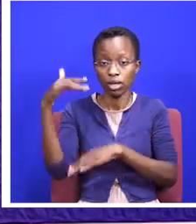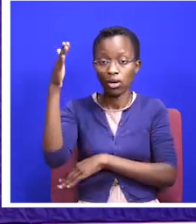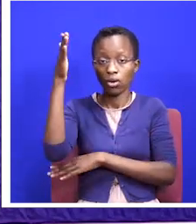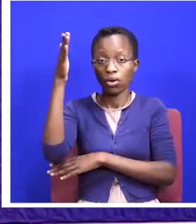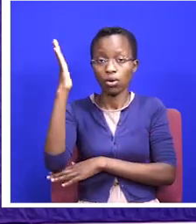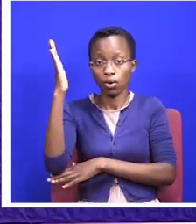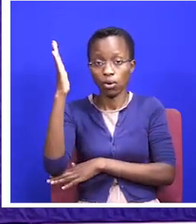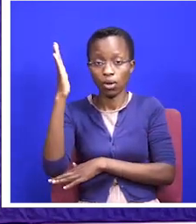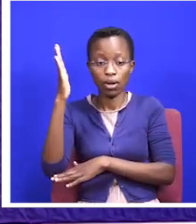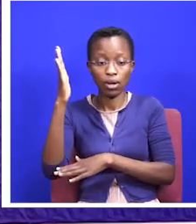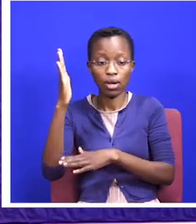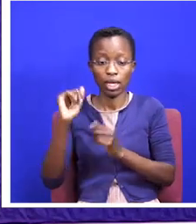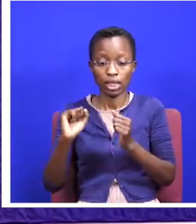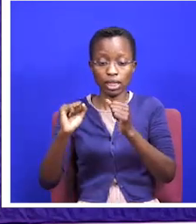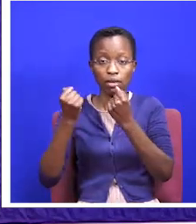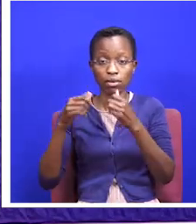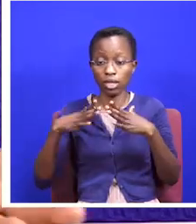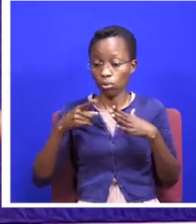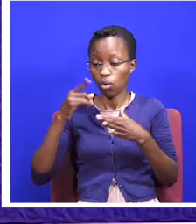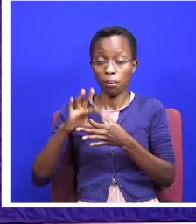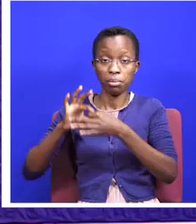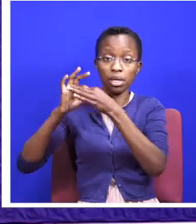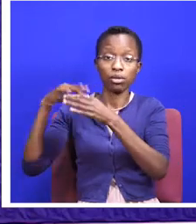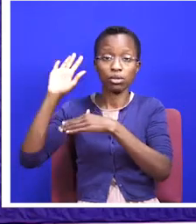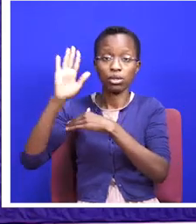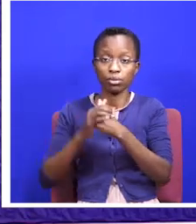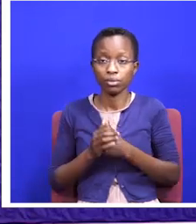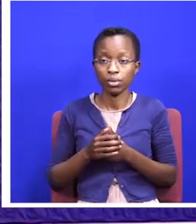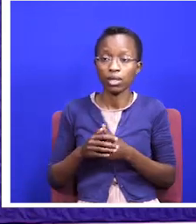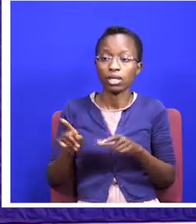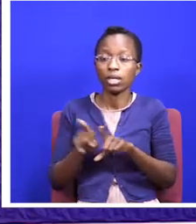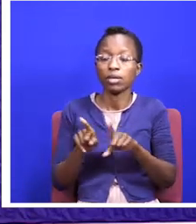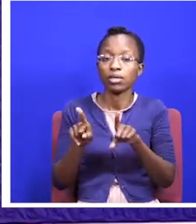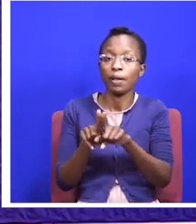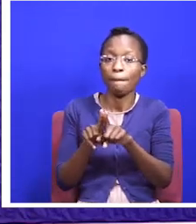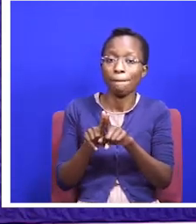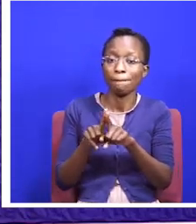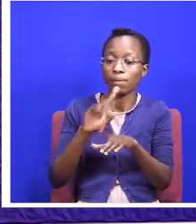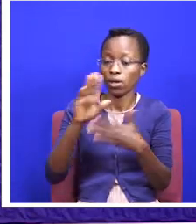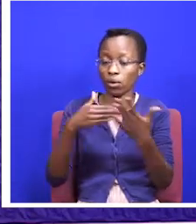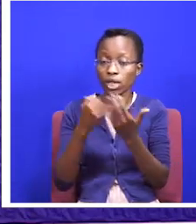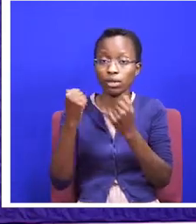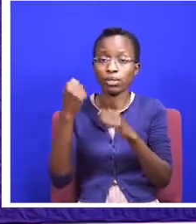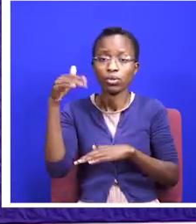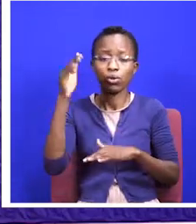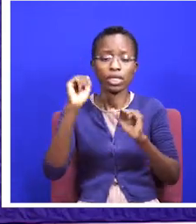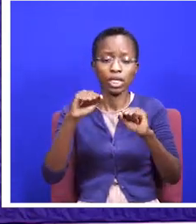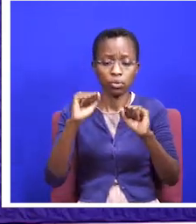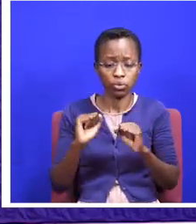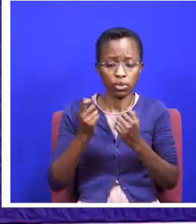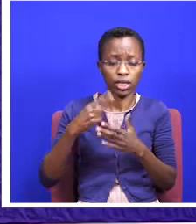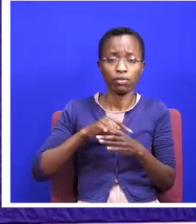God powerfully saves those who belong to him. And he, Almighty